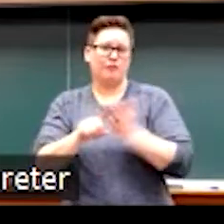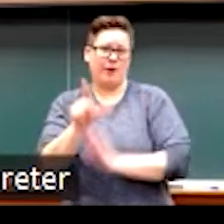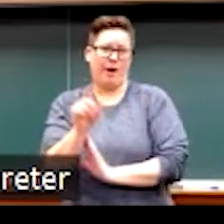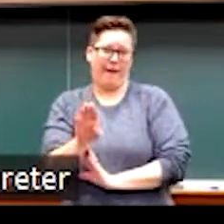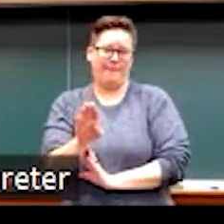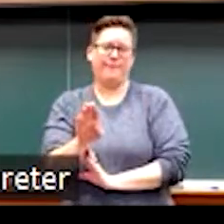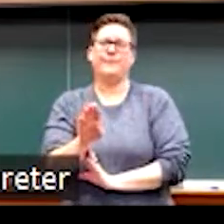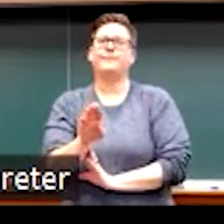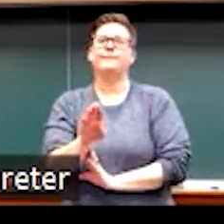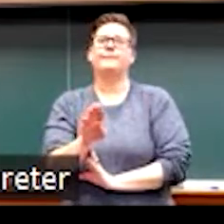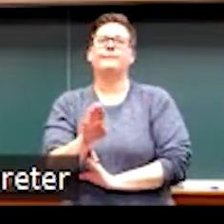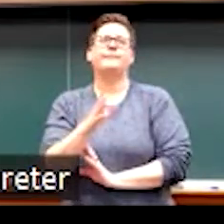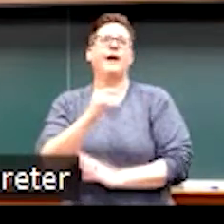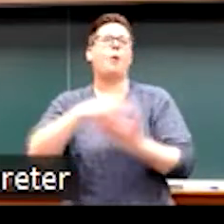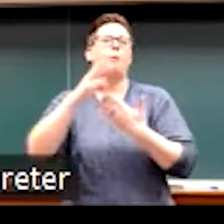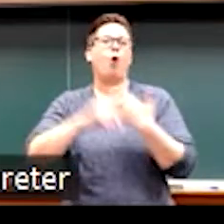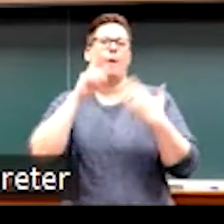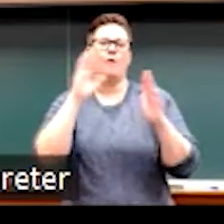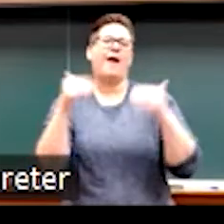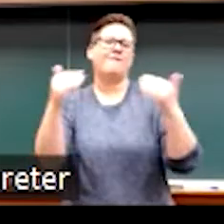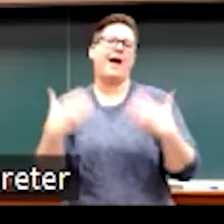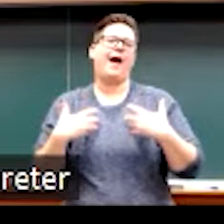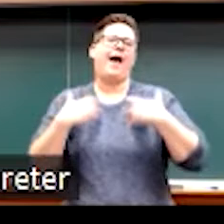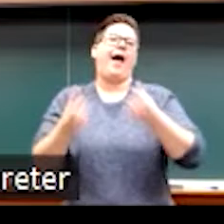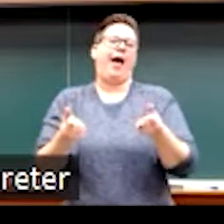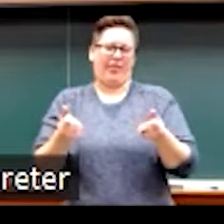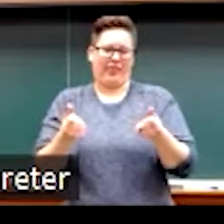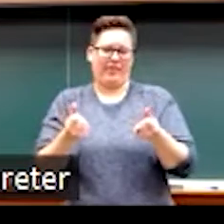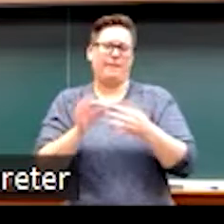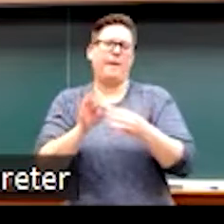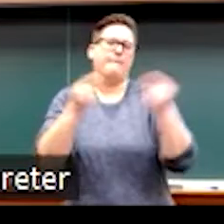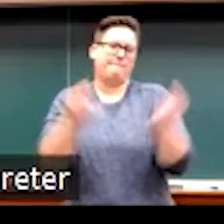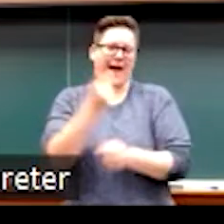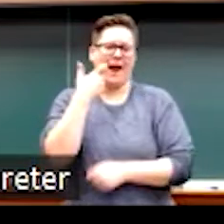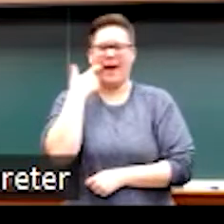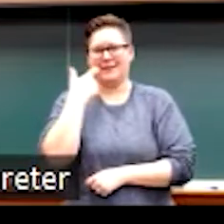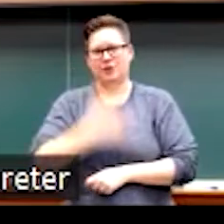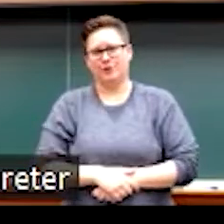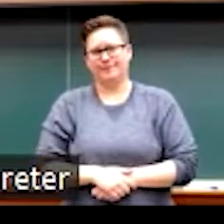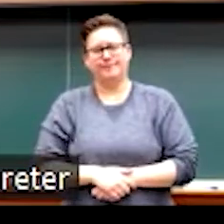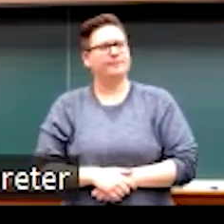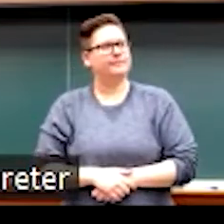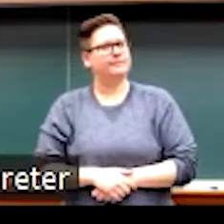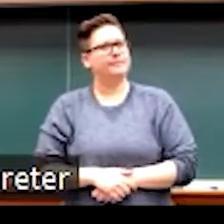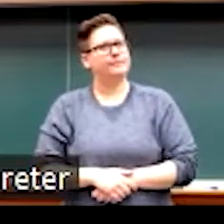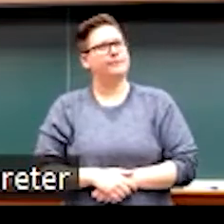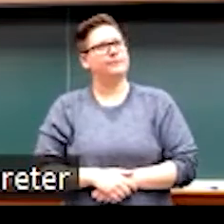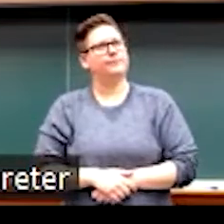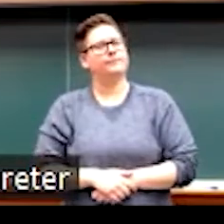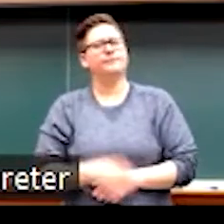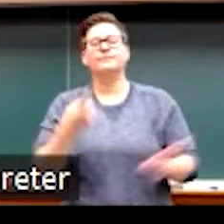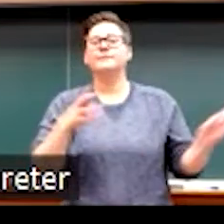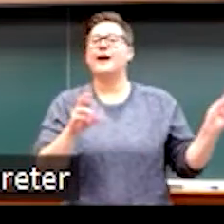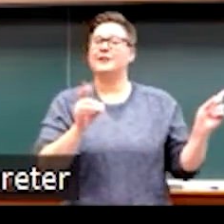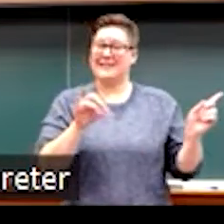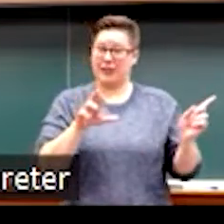Lab and the program for advanced health equity in pain and addiction as well. Now, Dr.